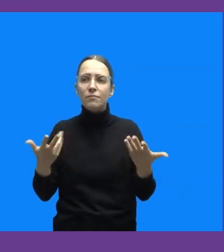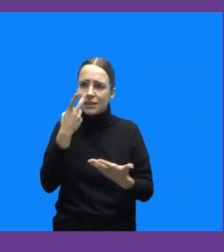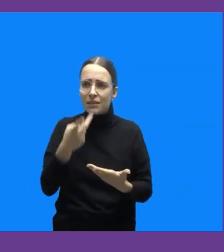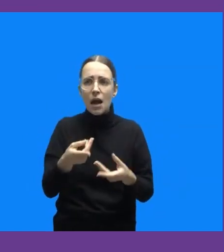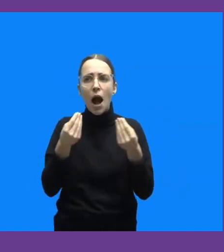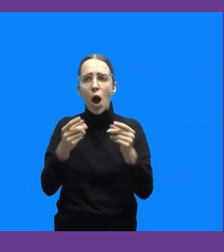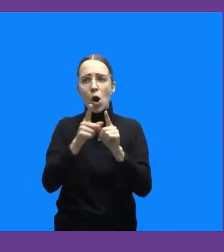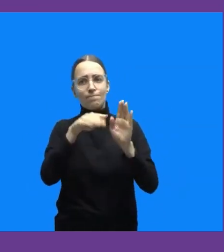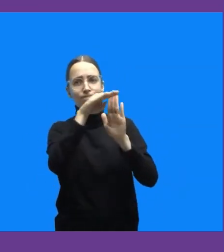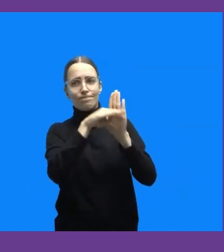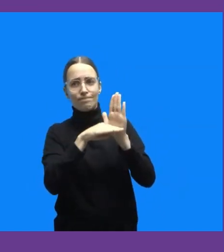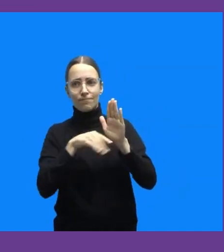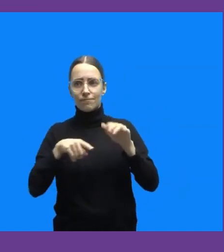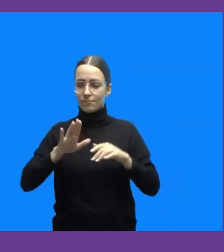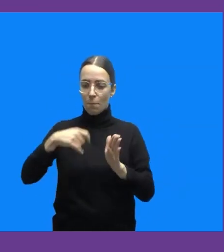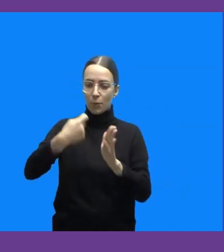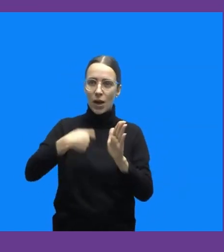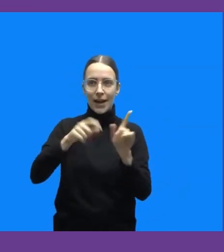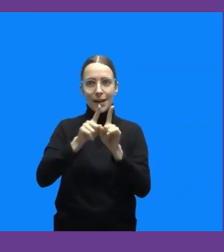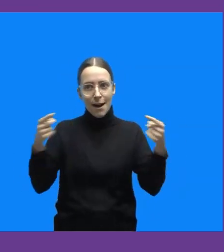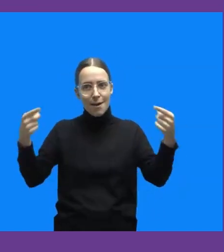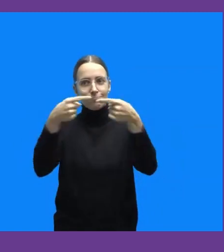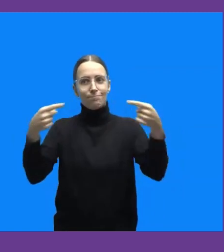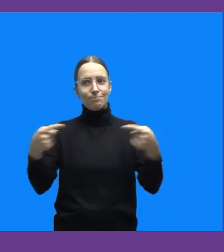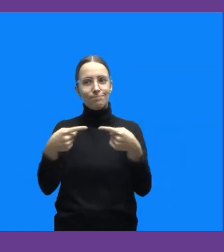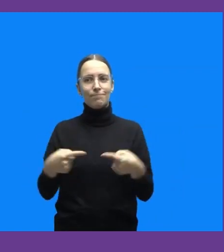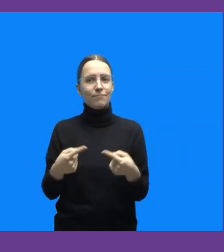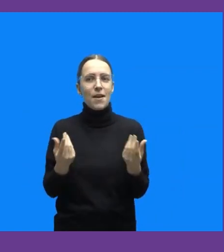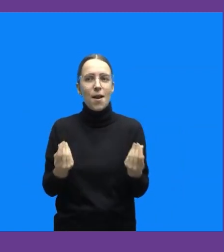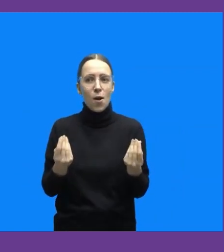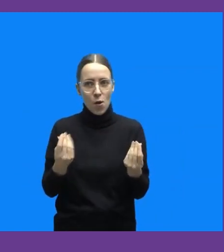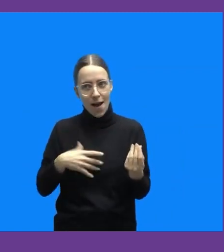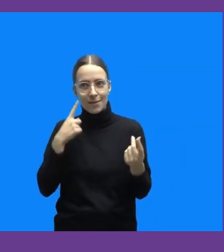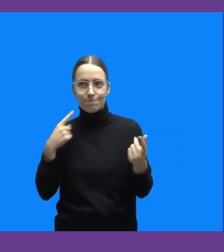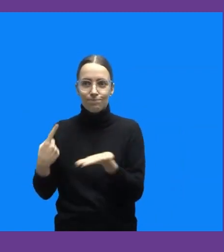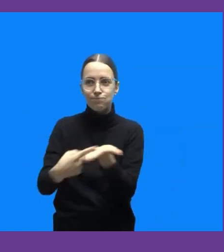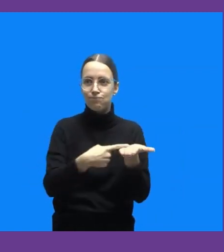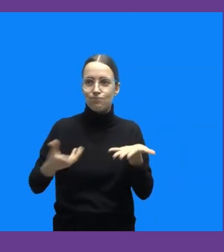Okay. He's complaining if I was moving. Okay, so,